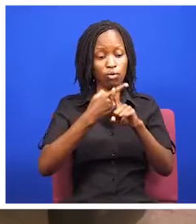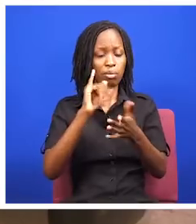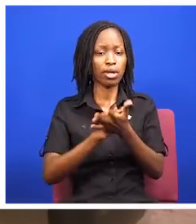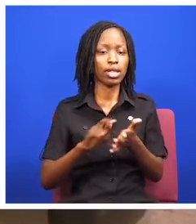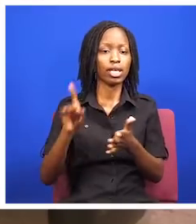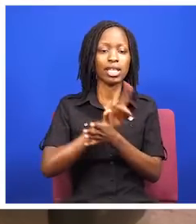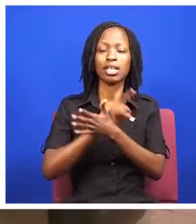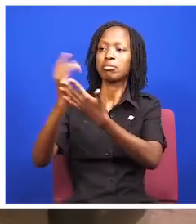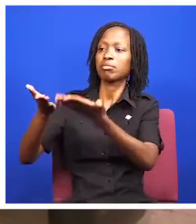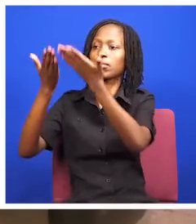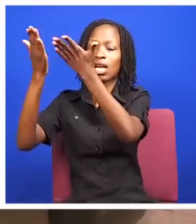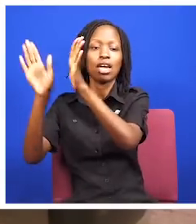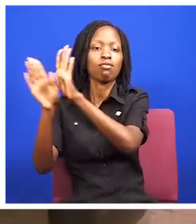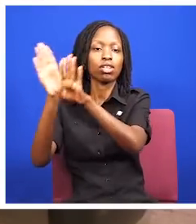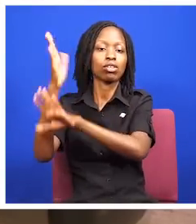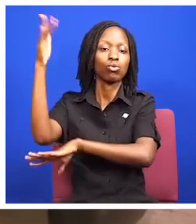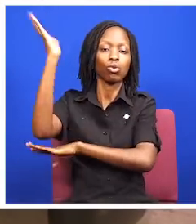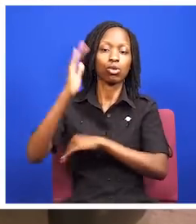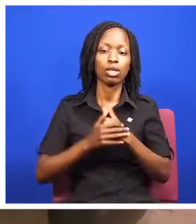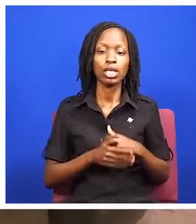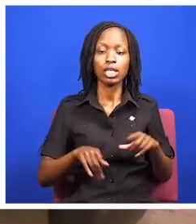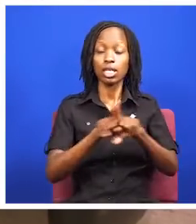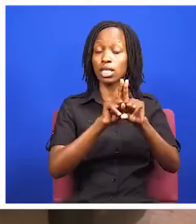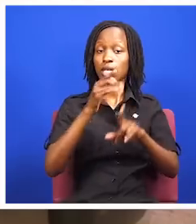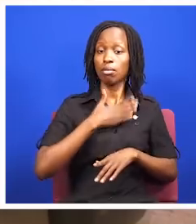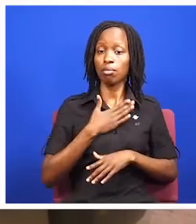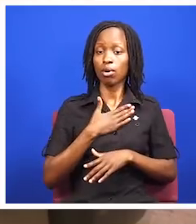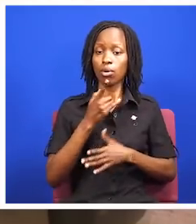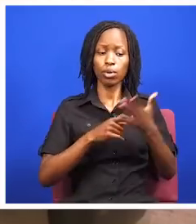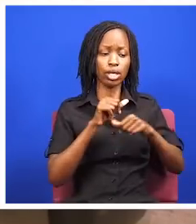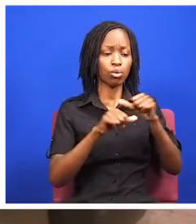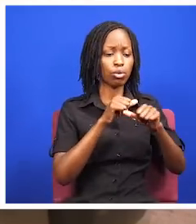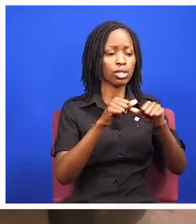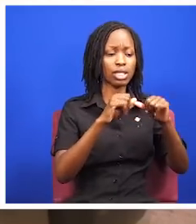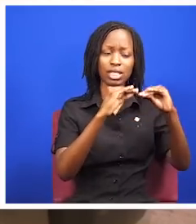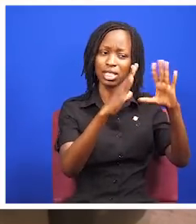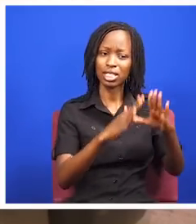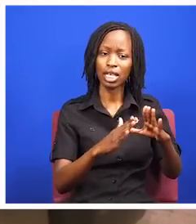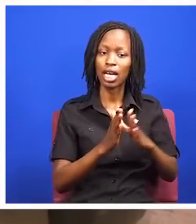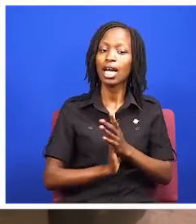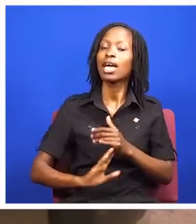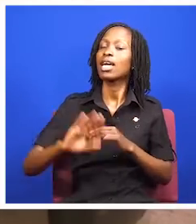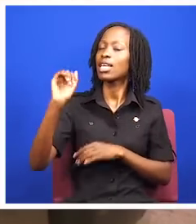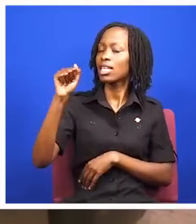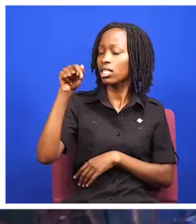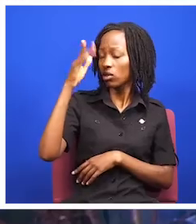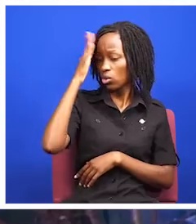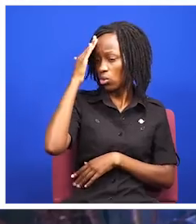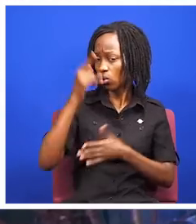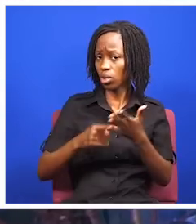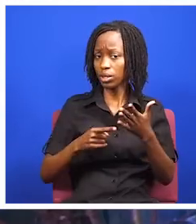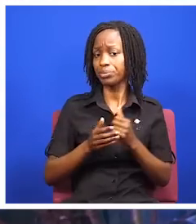From that day, I committed everything in my life to God. Me too, Angie. How about you, Teacher Rodrigues? Yes, Bandav. You know